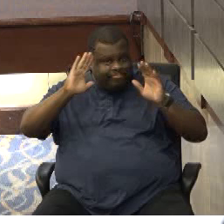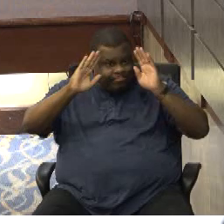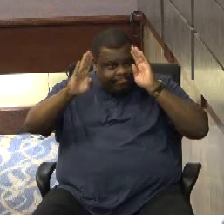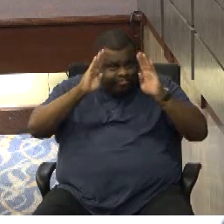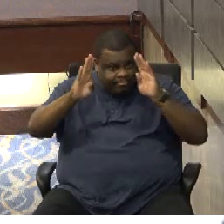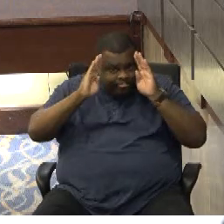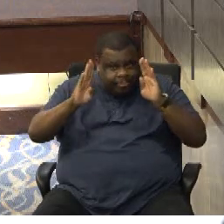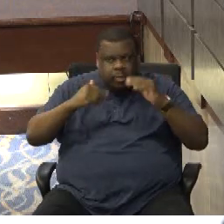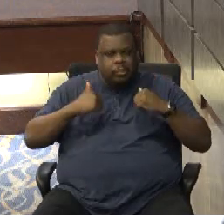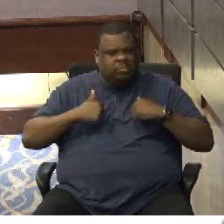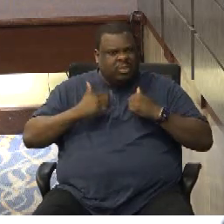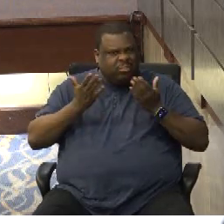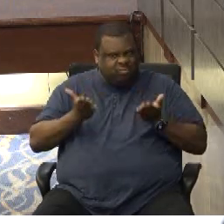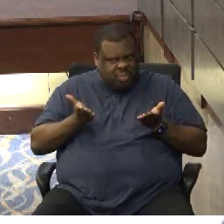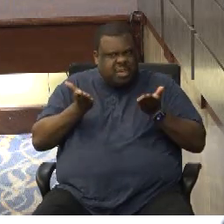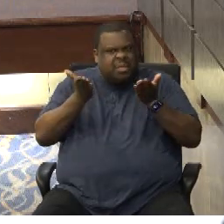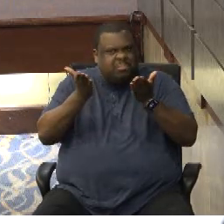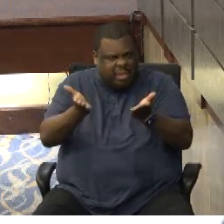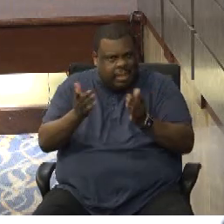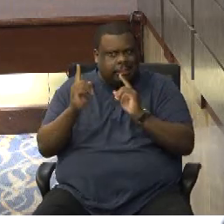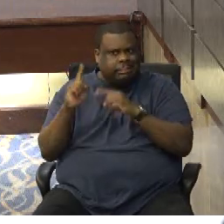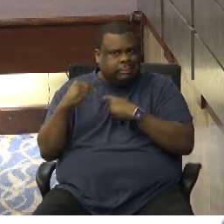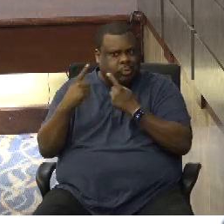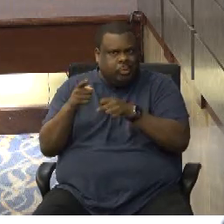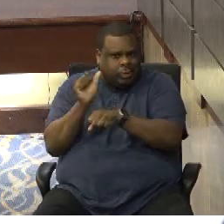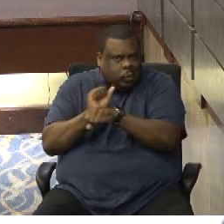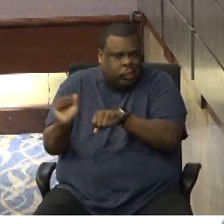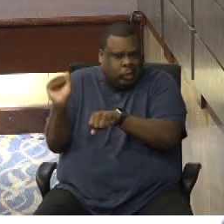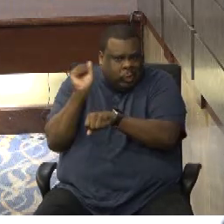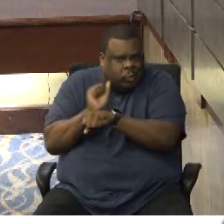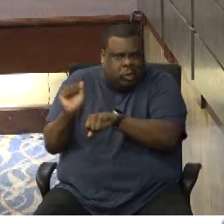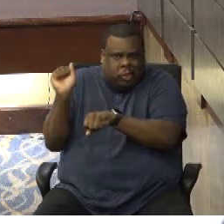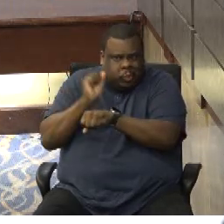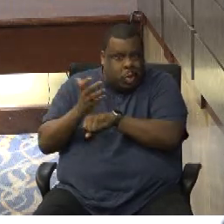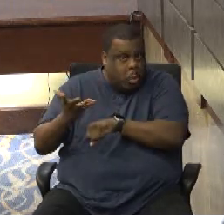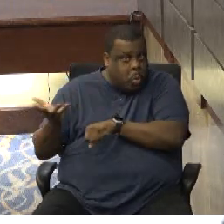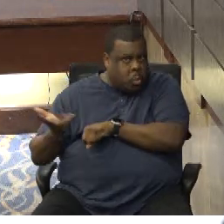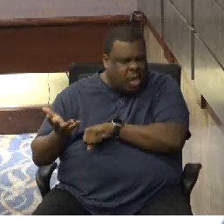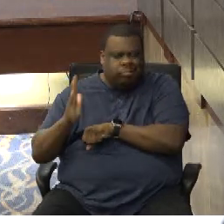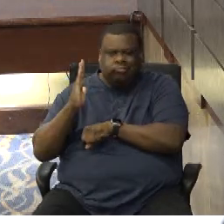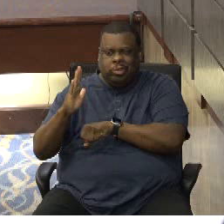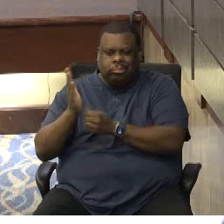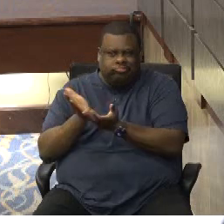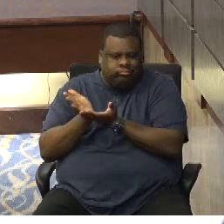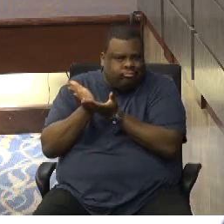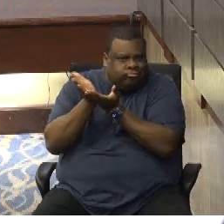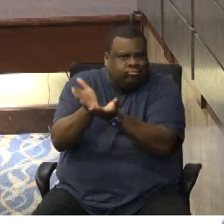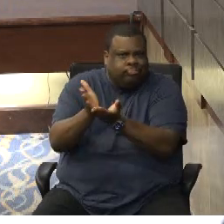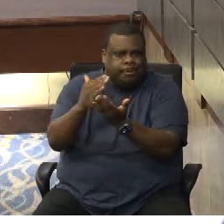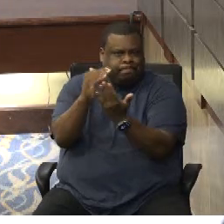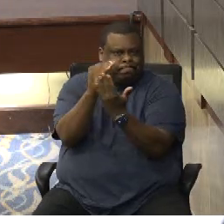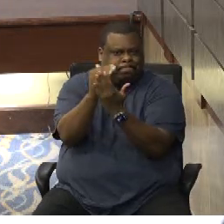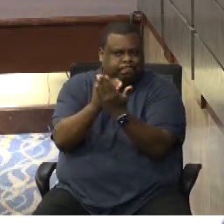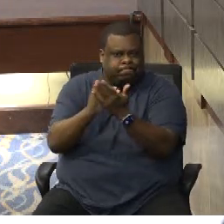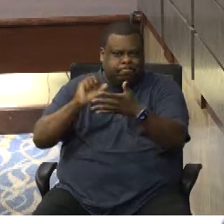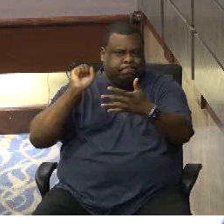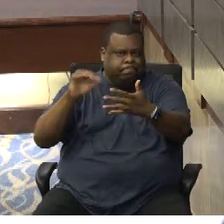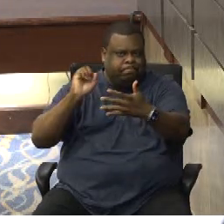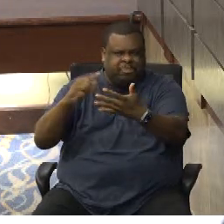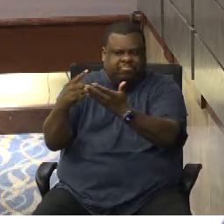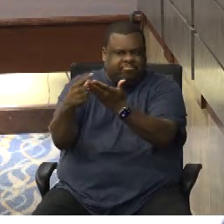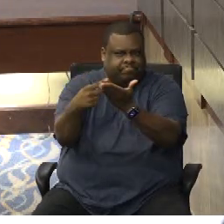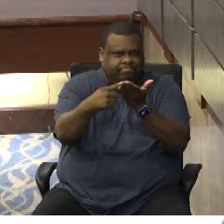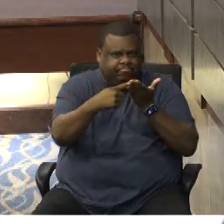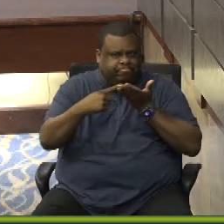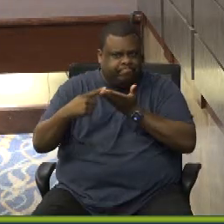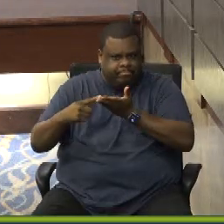about the recommendations that we have been working on our branding project. Today, I've got joining me Anna with Loyal Caspar, and additionally, I do